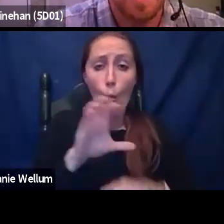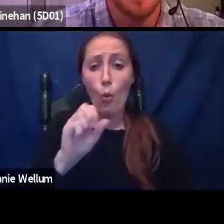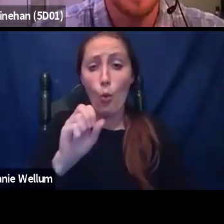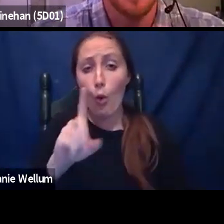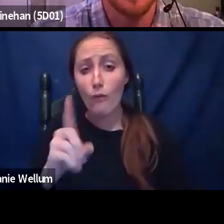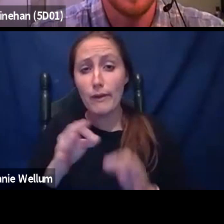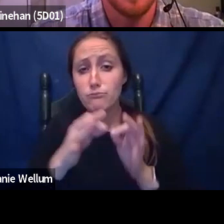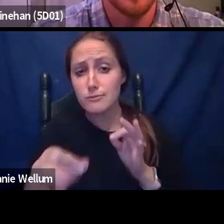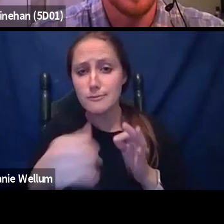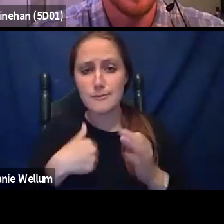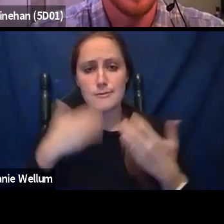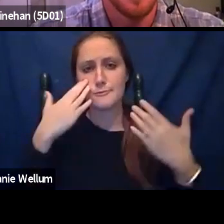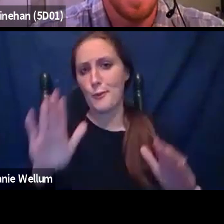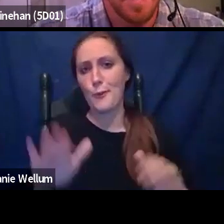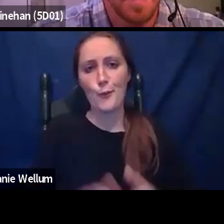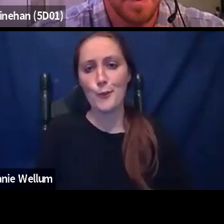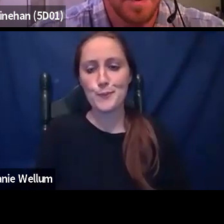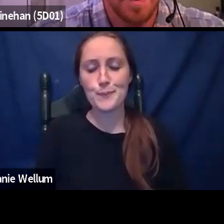what's the delay on the date.